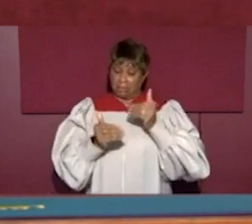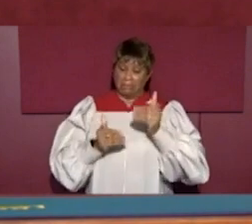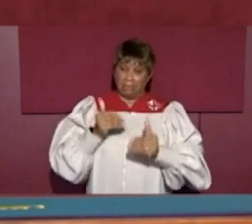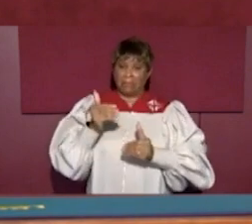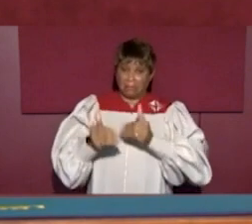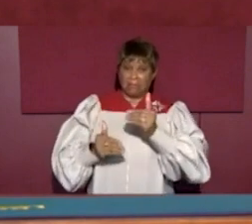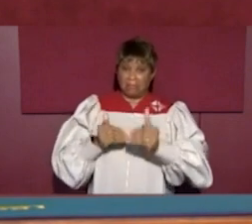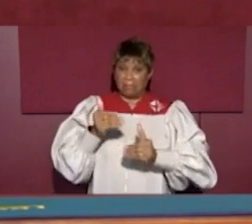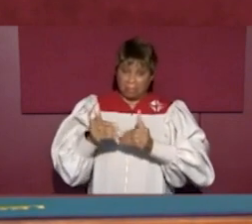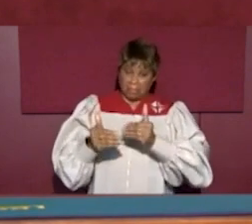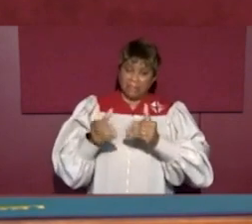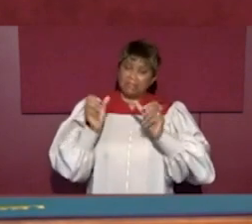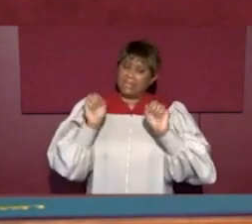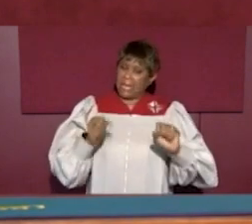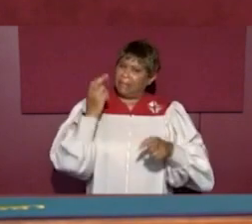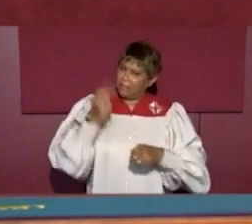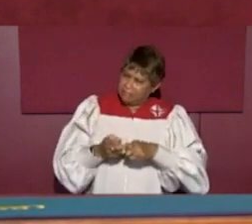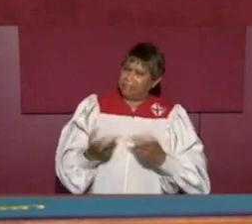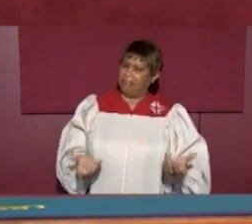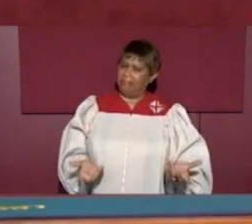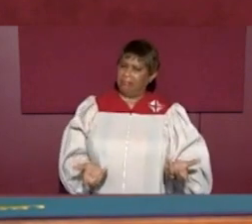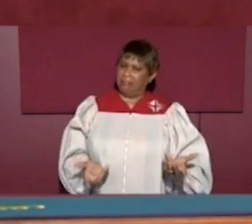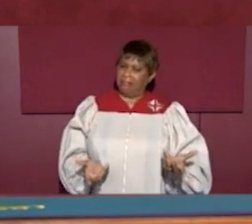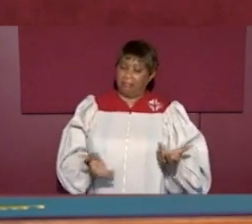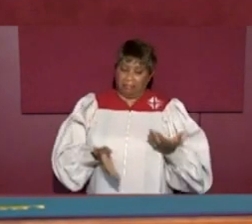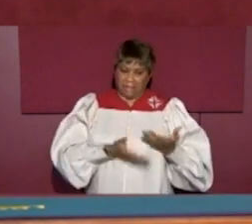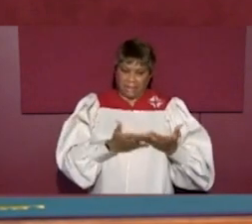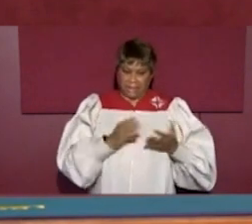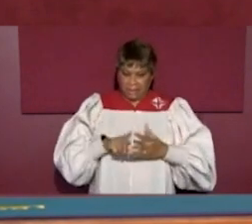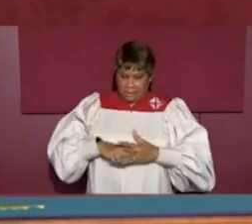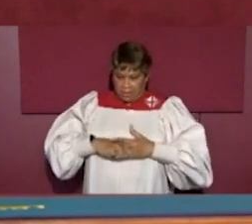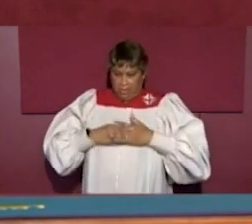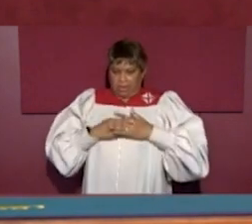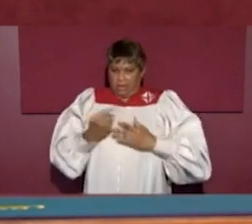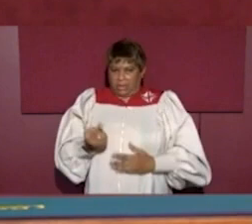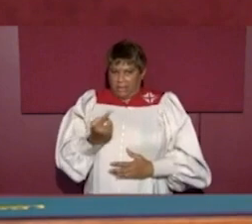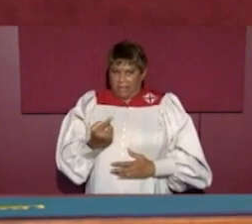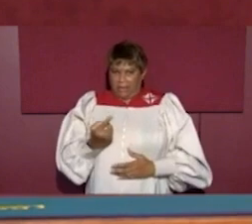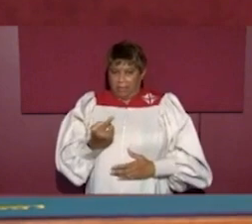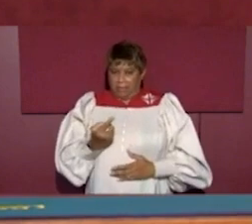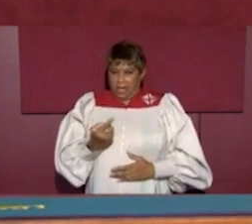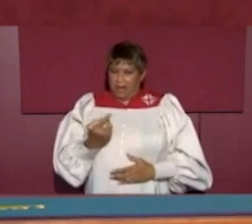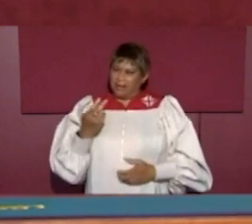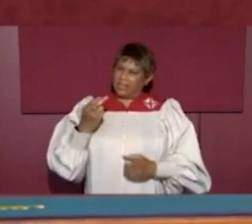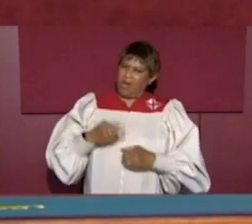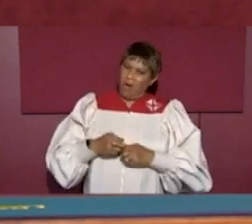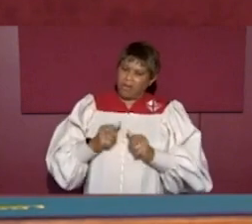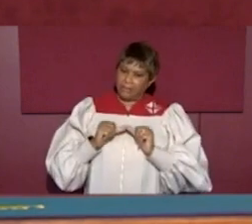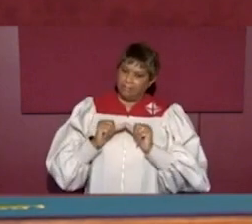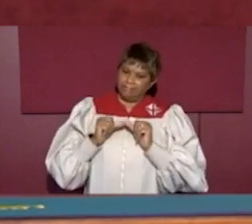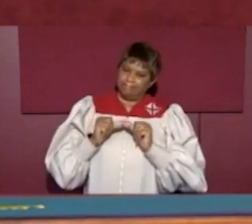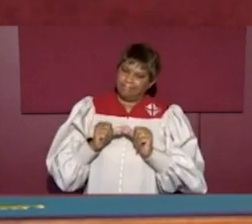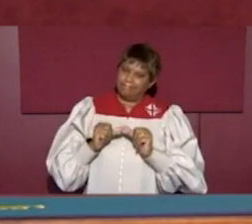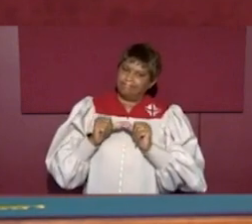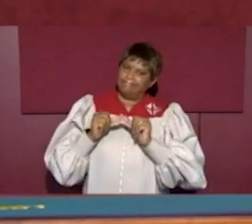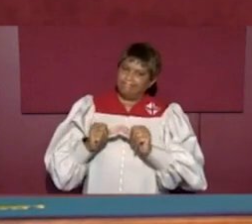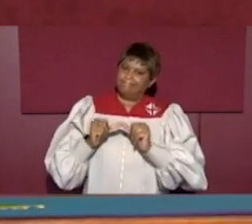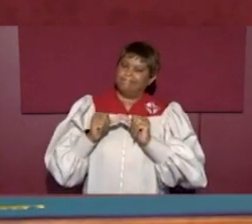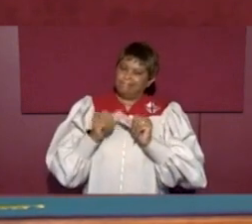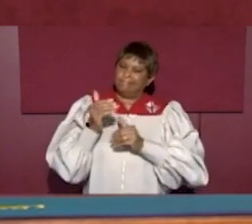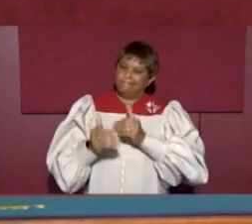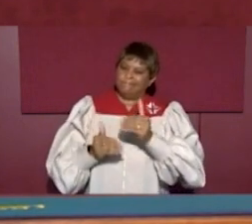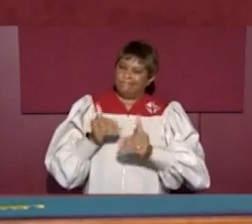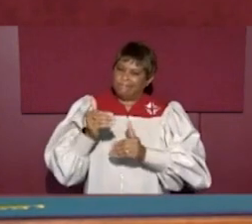progress can be difficult. You know, it's easy to start things, but sometimes it's hard to continue to make